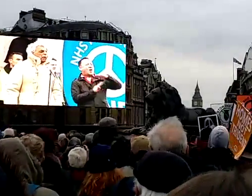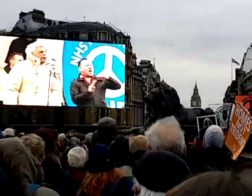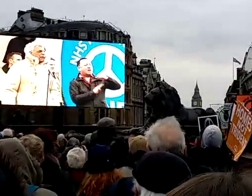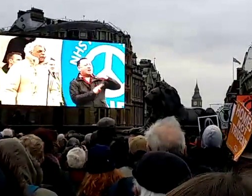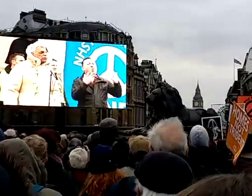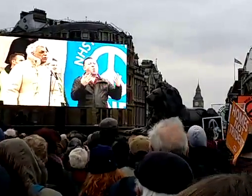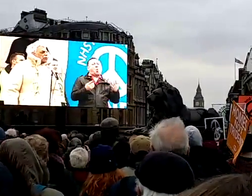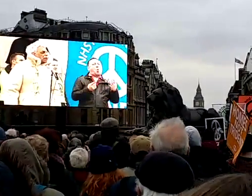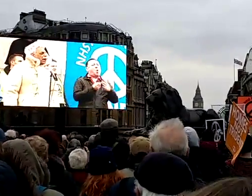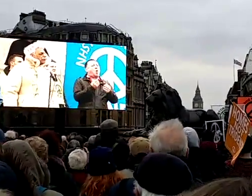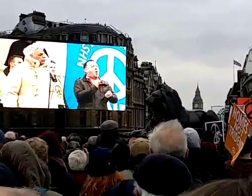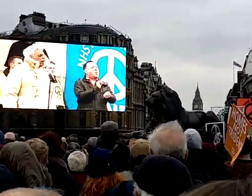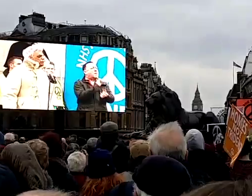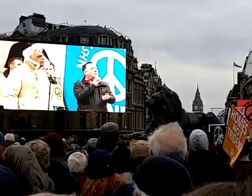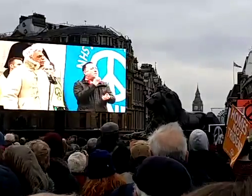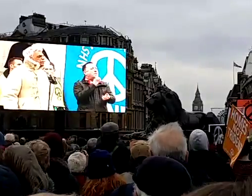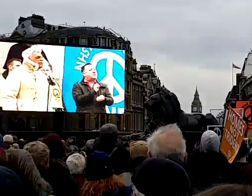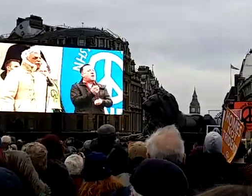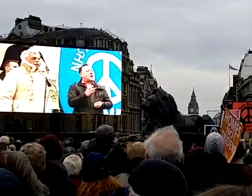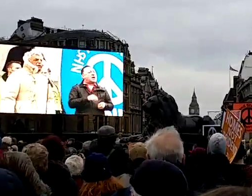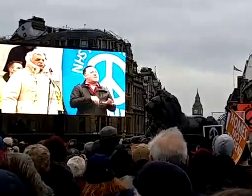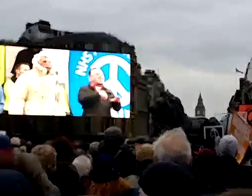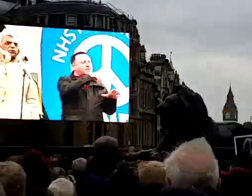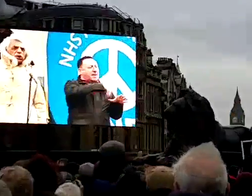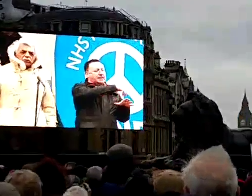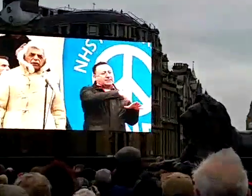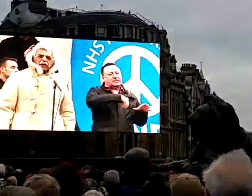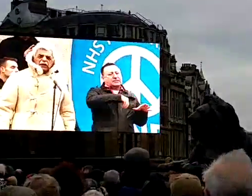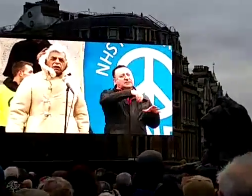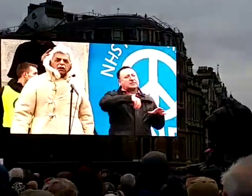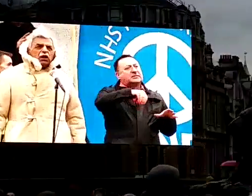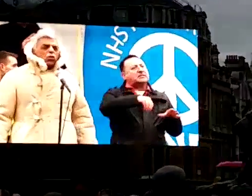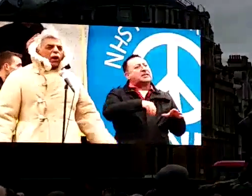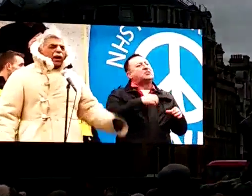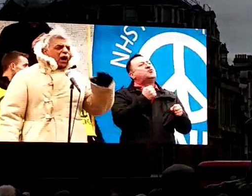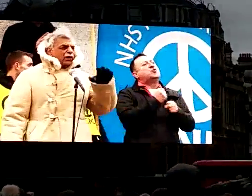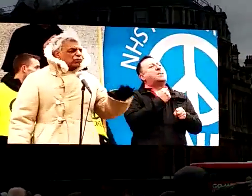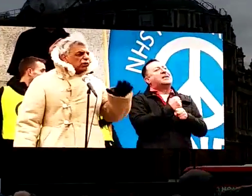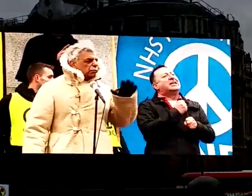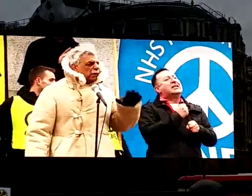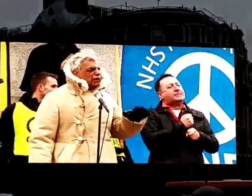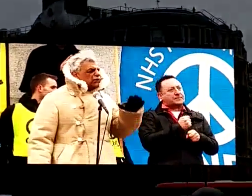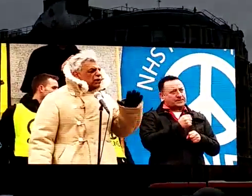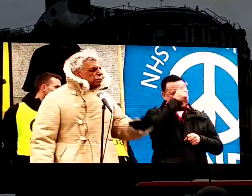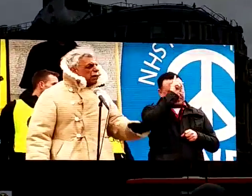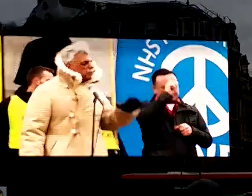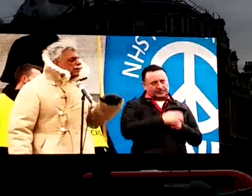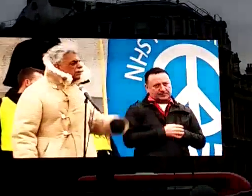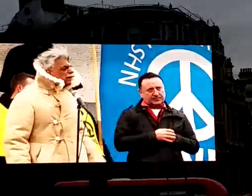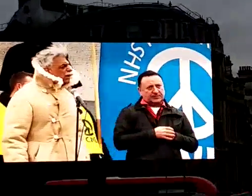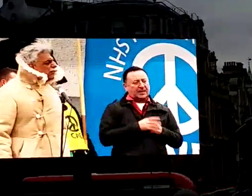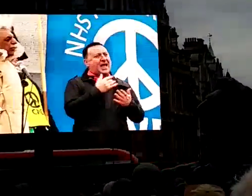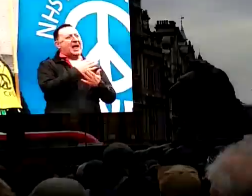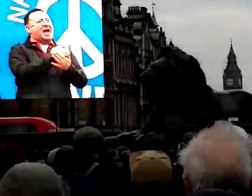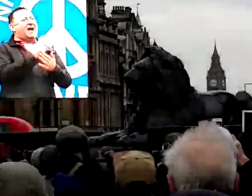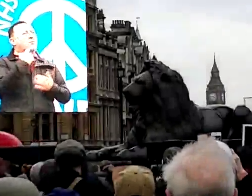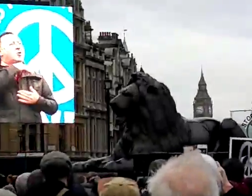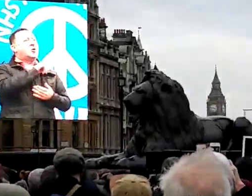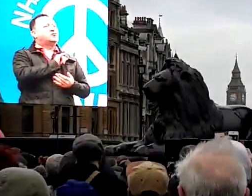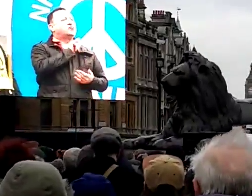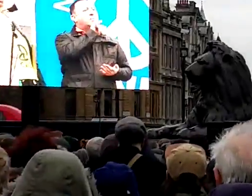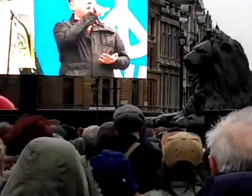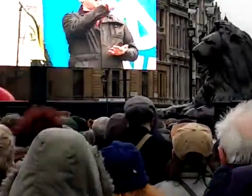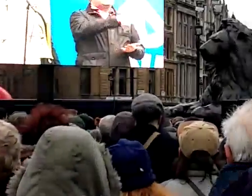are being placed at the Ramstein Air Base in Germany, where 100 planes are permanently on the